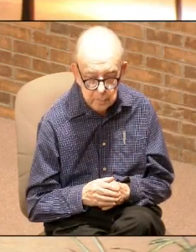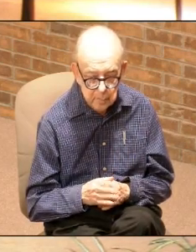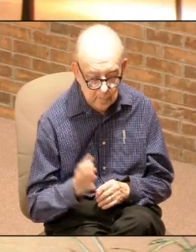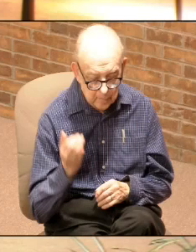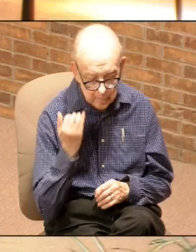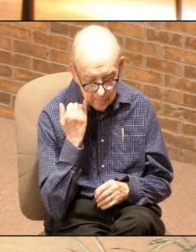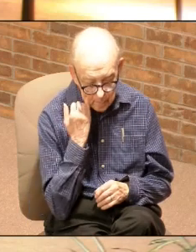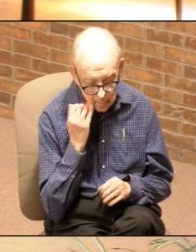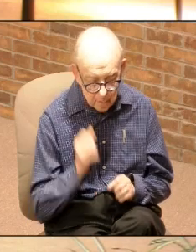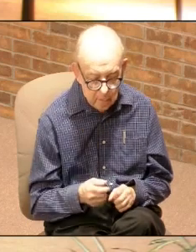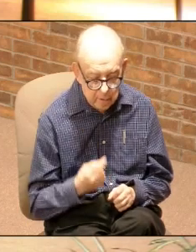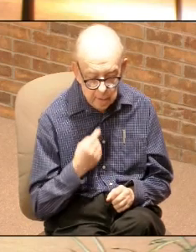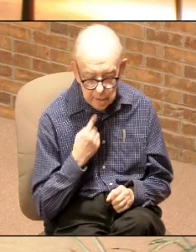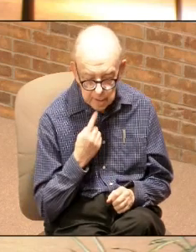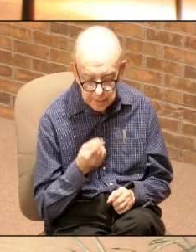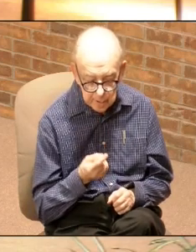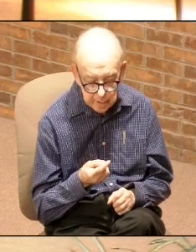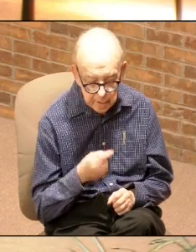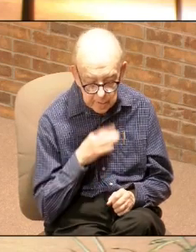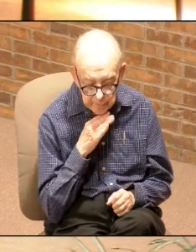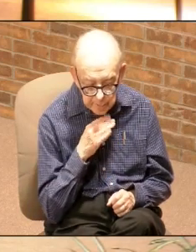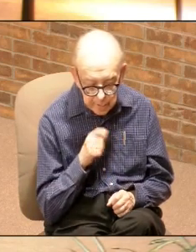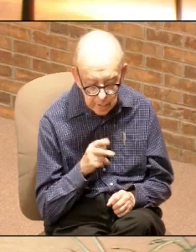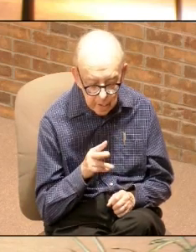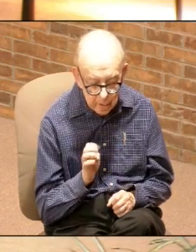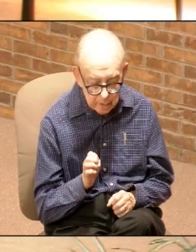if you could tell a dirty joke, I would probably tell you a dirty joke.